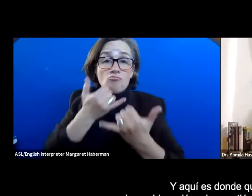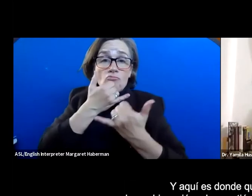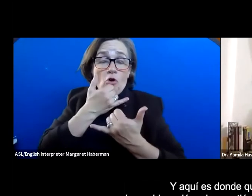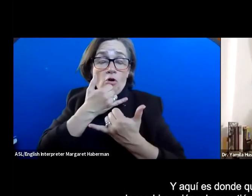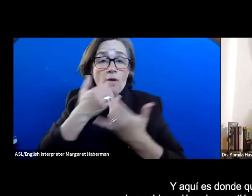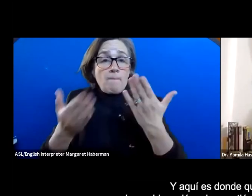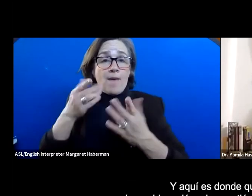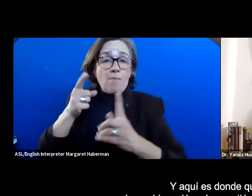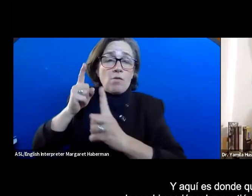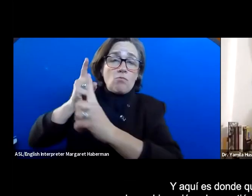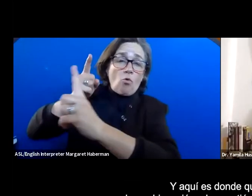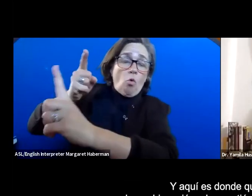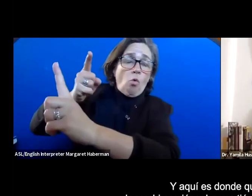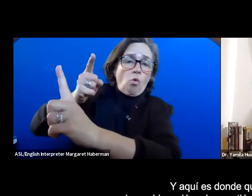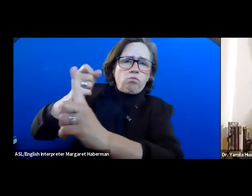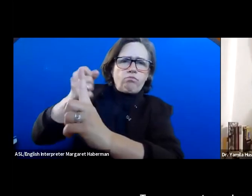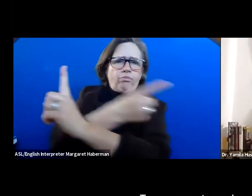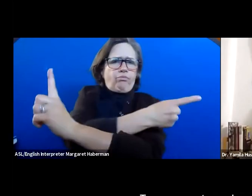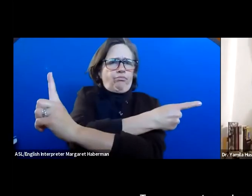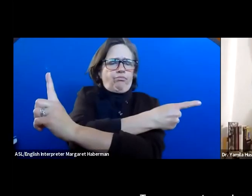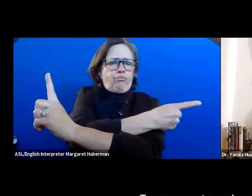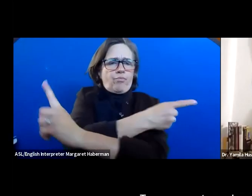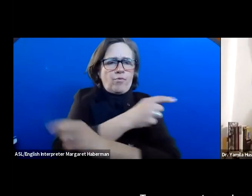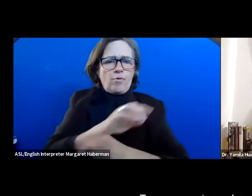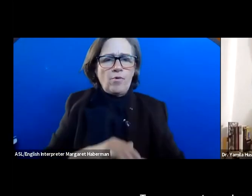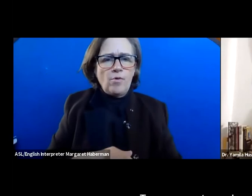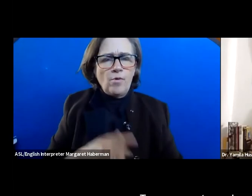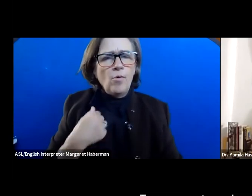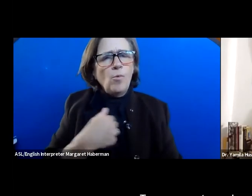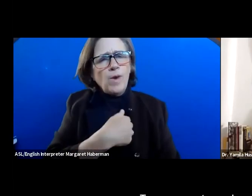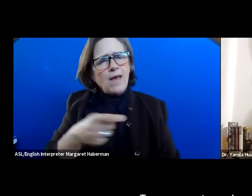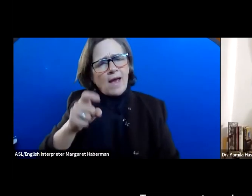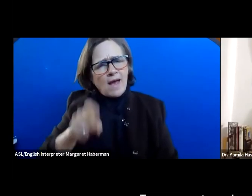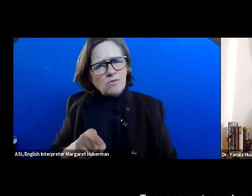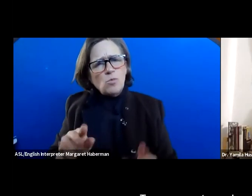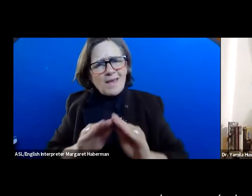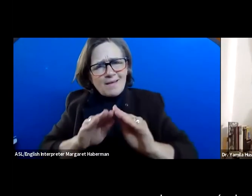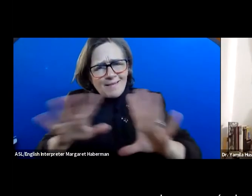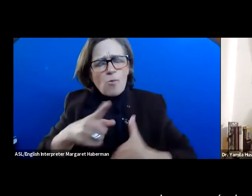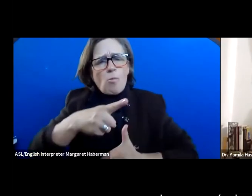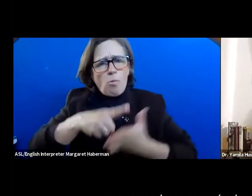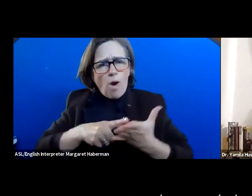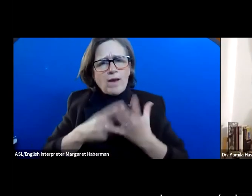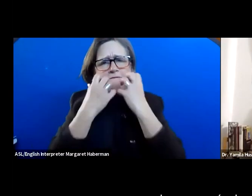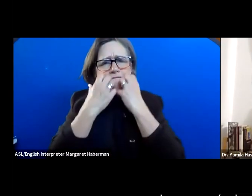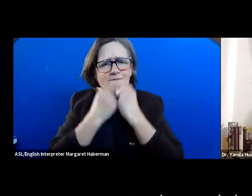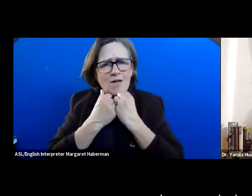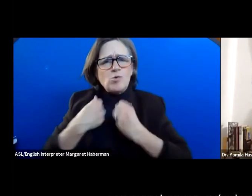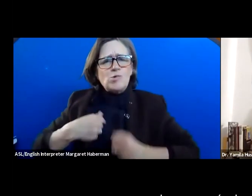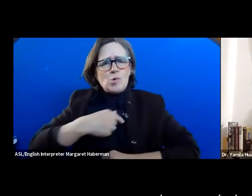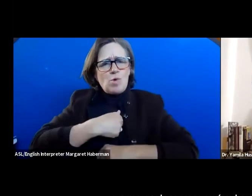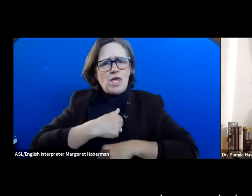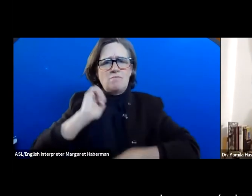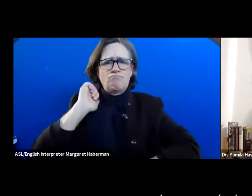I want to emphasize the question of values. We need to be clear. What values are we grounded in?